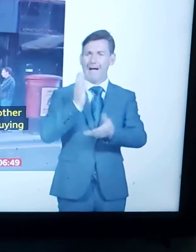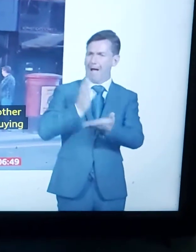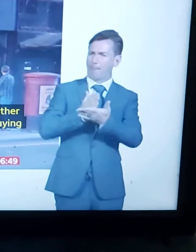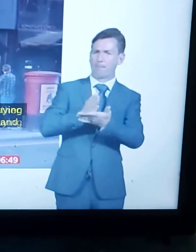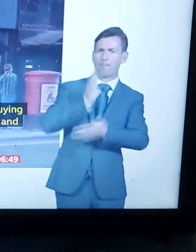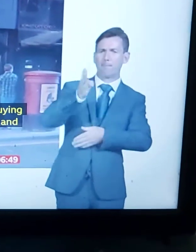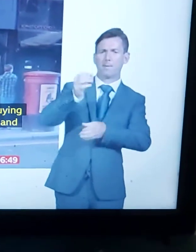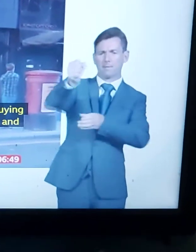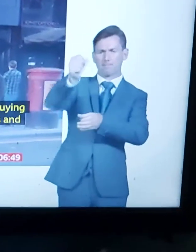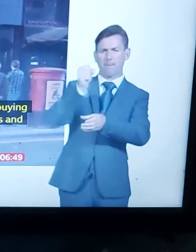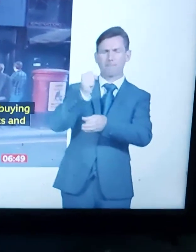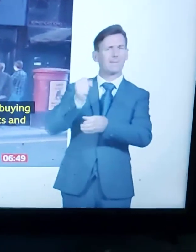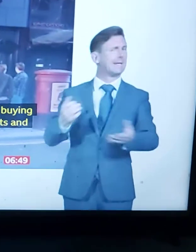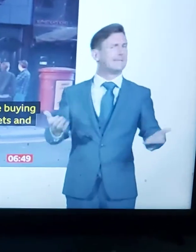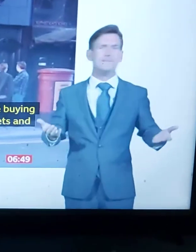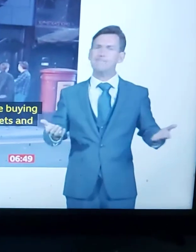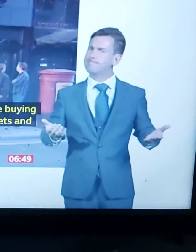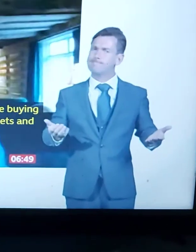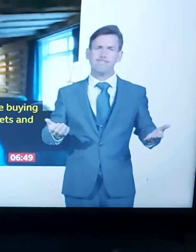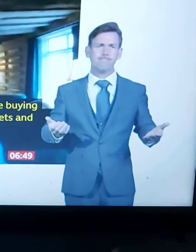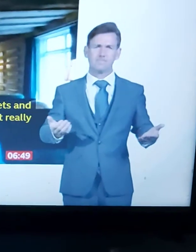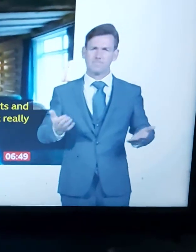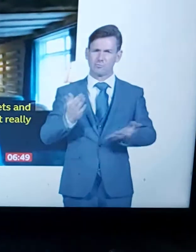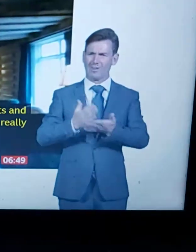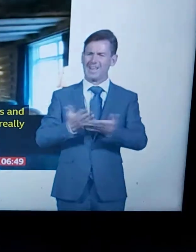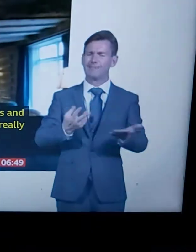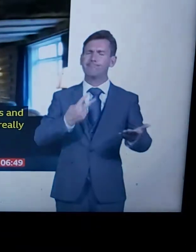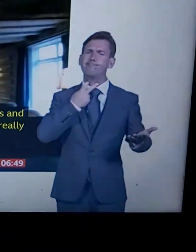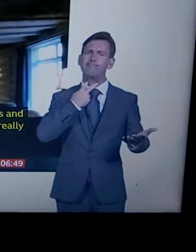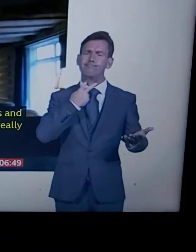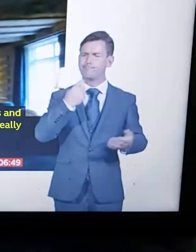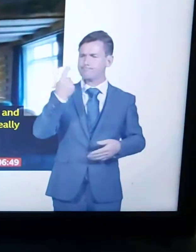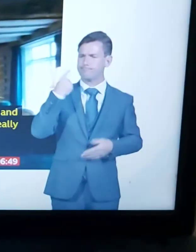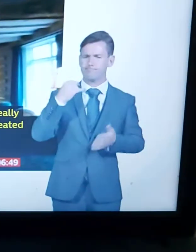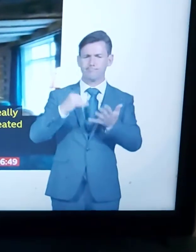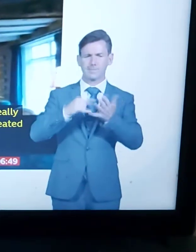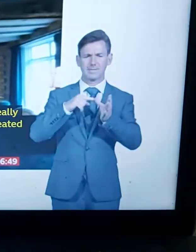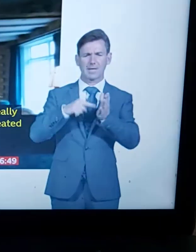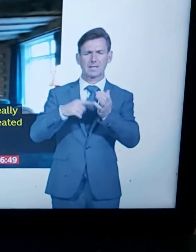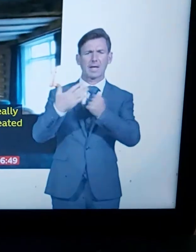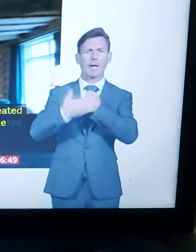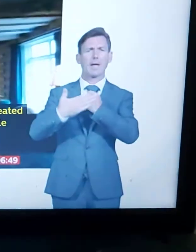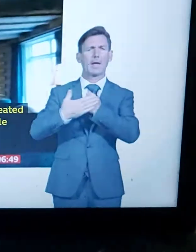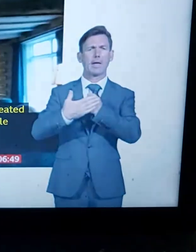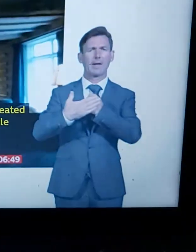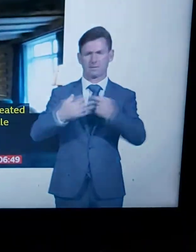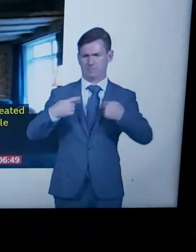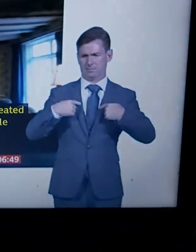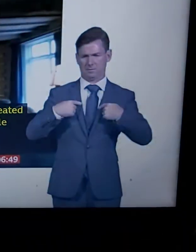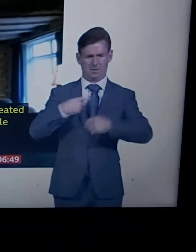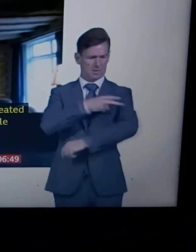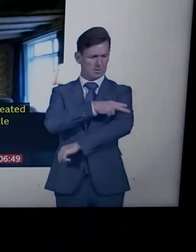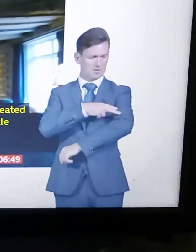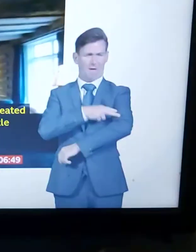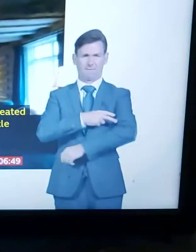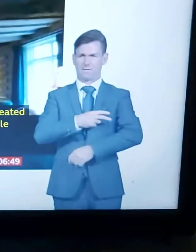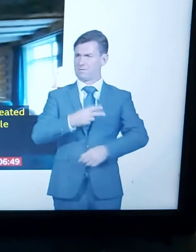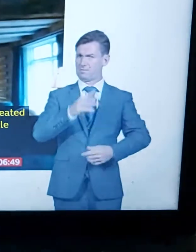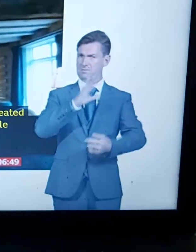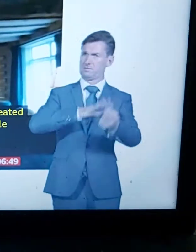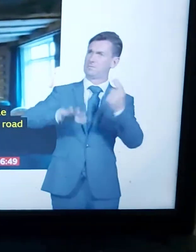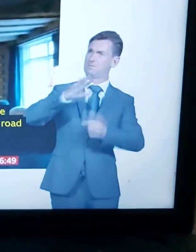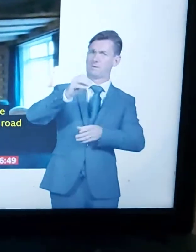underwhelming. And it's a long road back for our industry. You know, we employ over 3 million people. And it's really, there's a huge concern at the moment